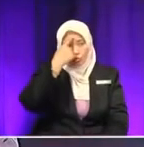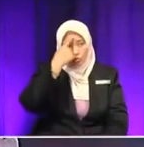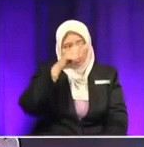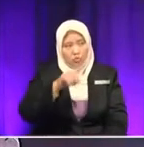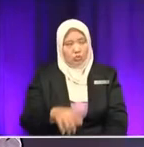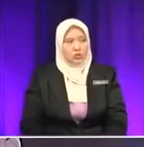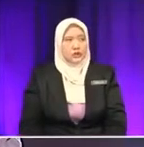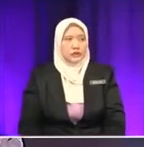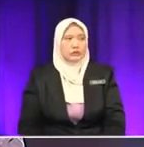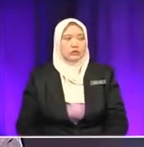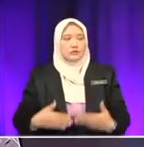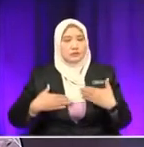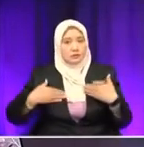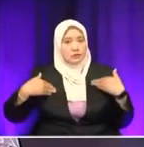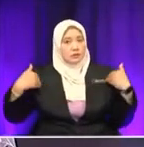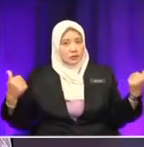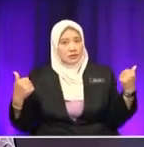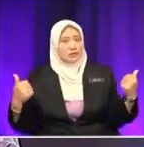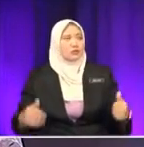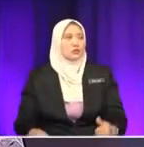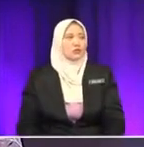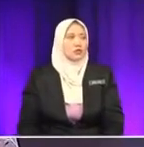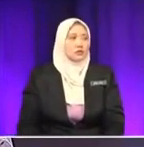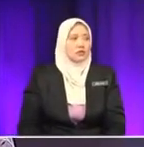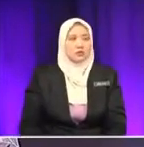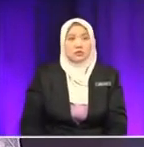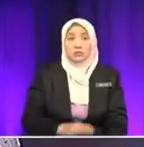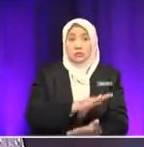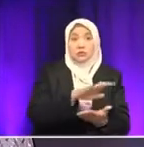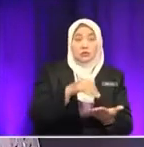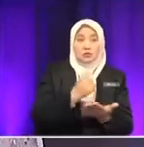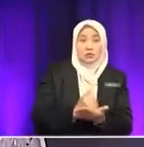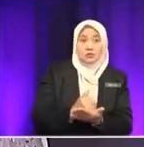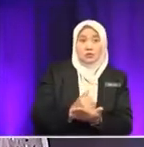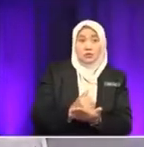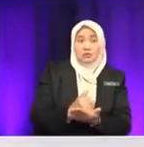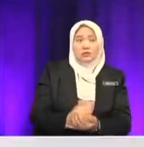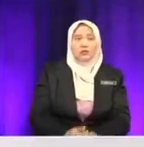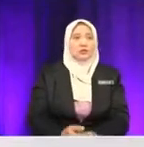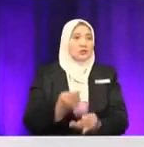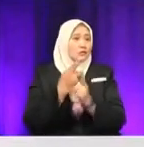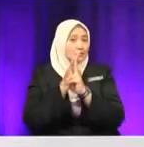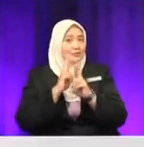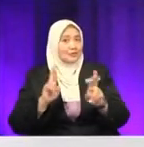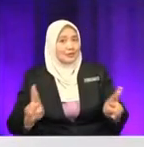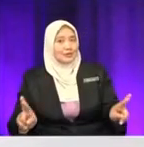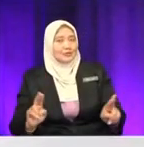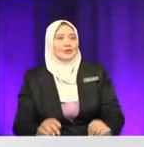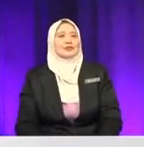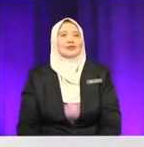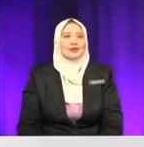boys? Faisal, Aidil, Aiman and Hasif, if you guys are ready, shout to me. Bring it on,